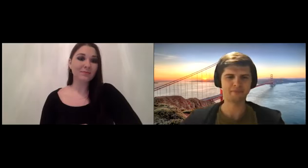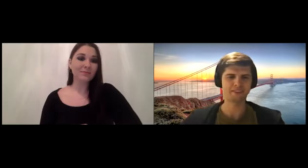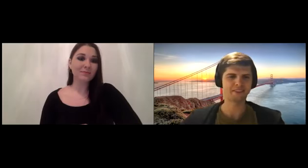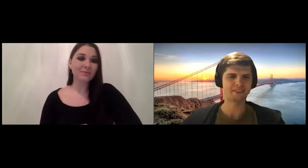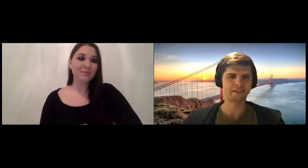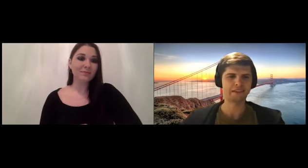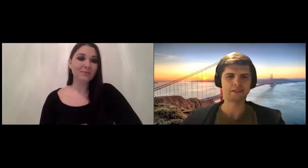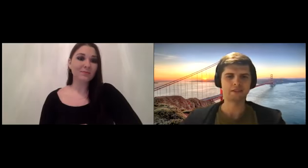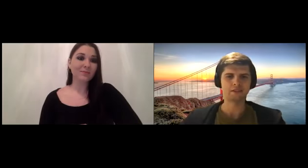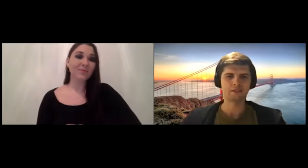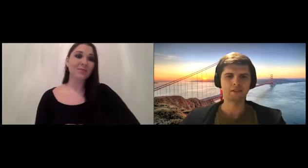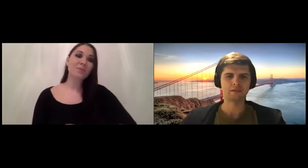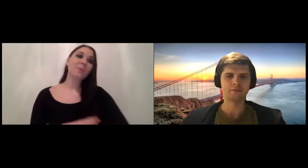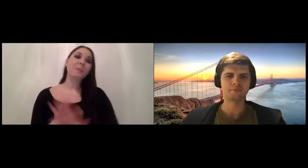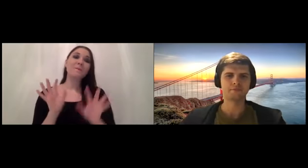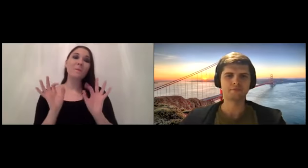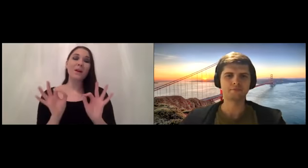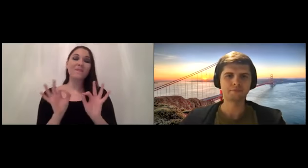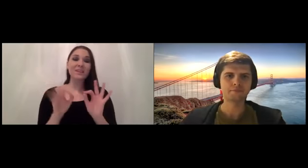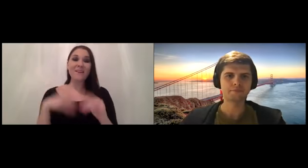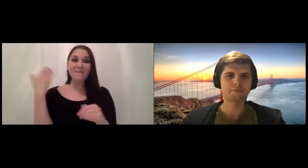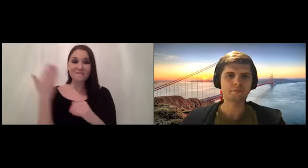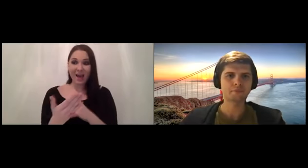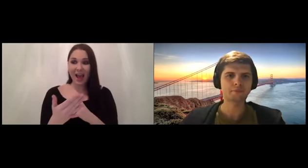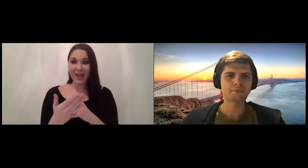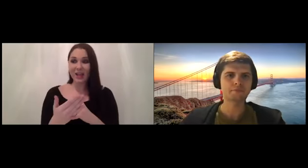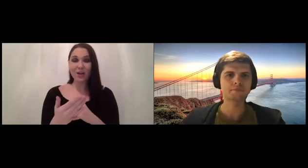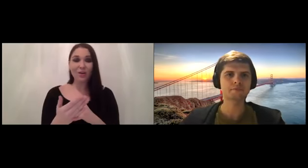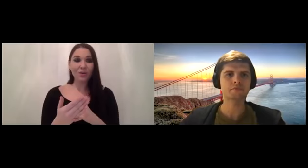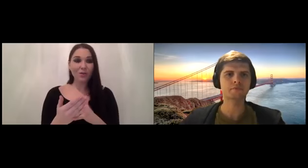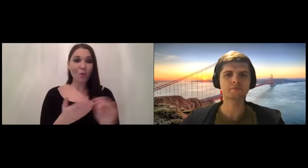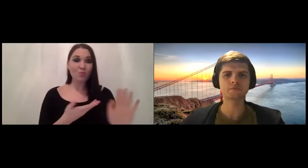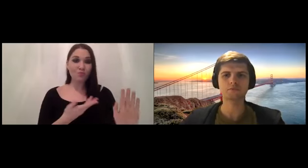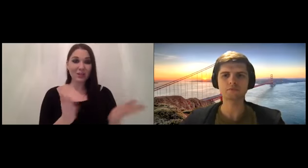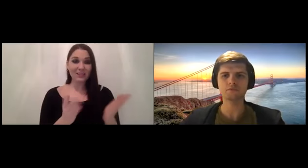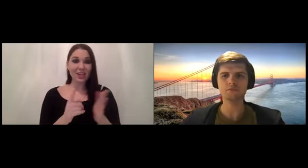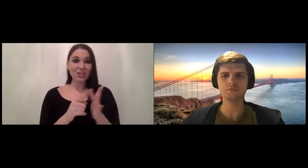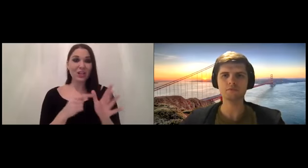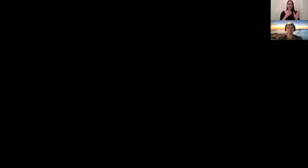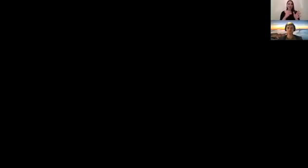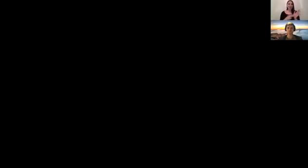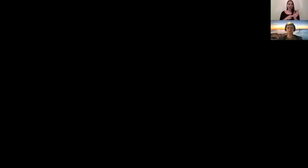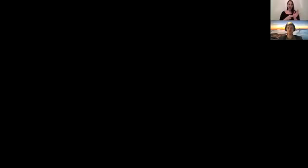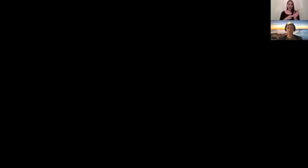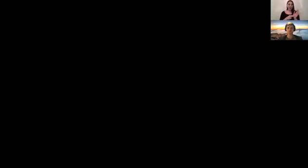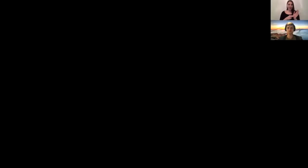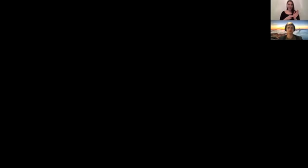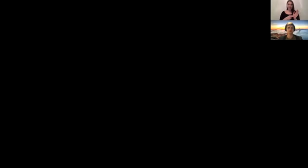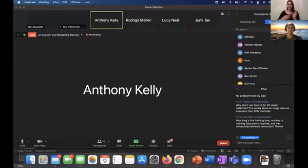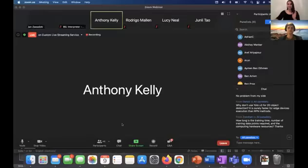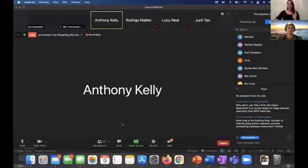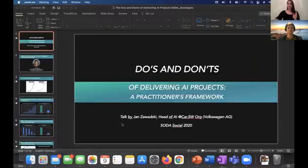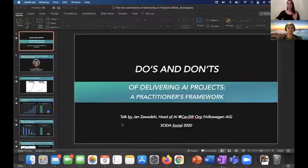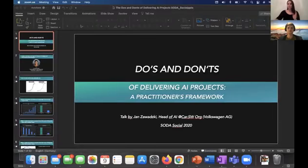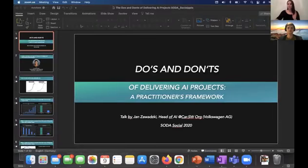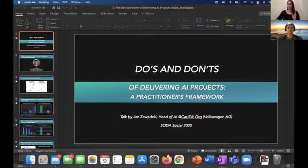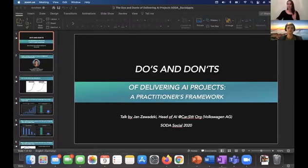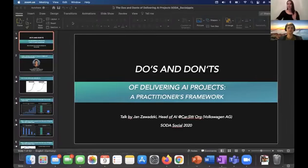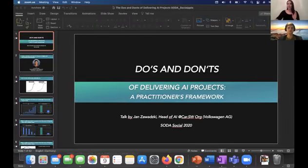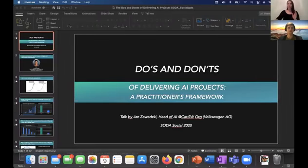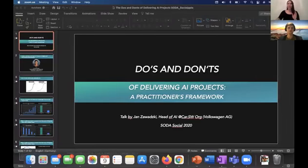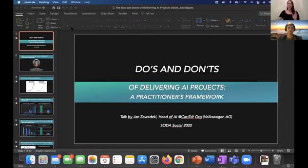So for a final presentation of the evening, we have Jan Zwandowski. So Jan is currently the acting head